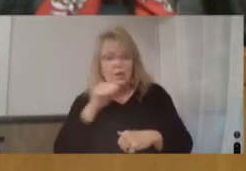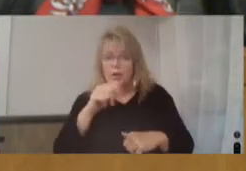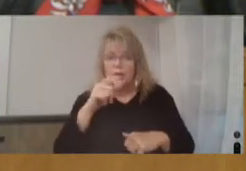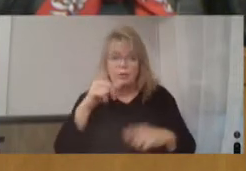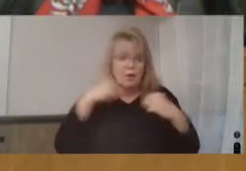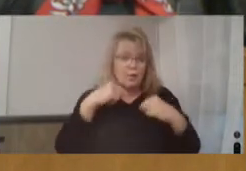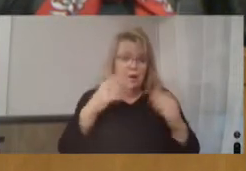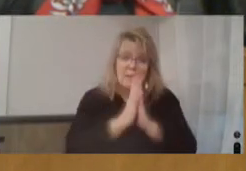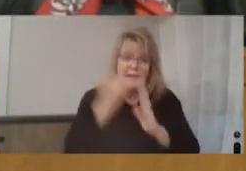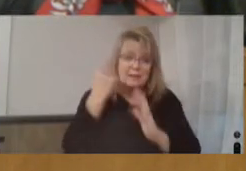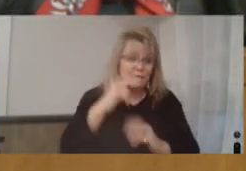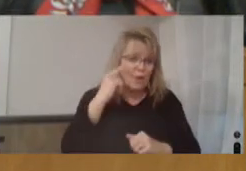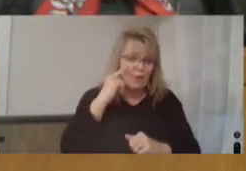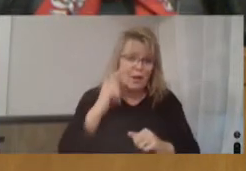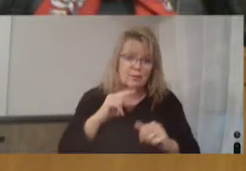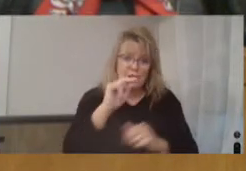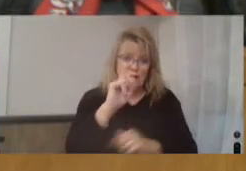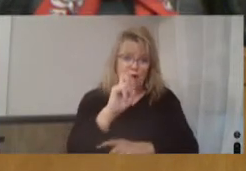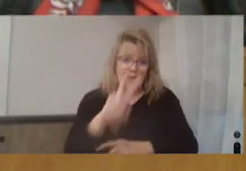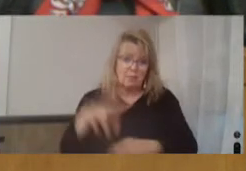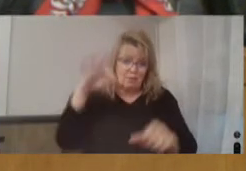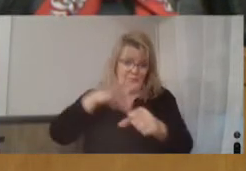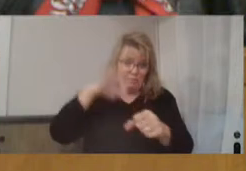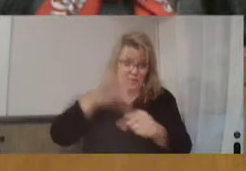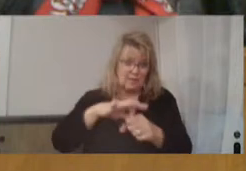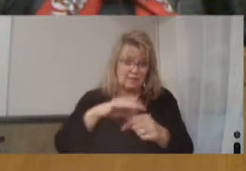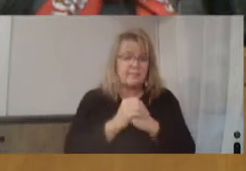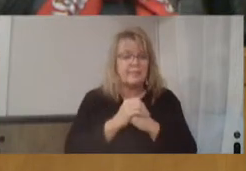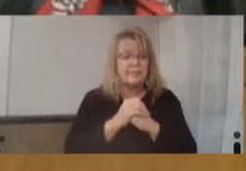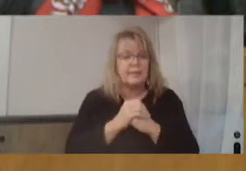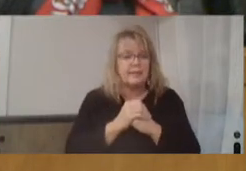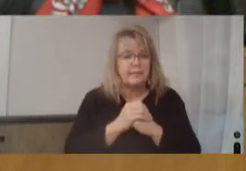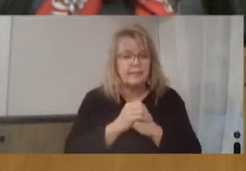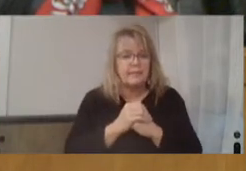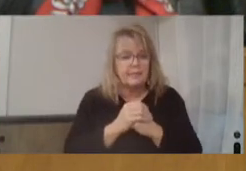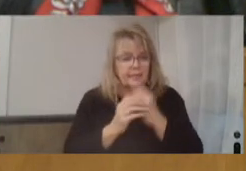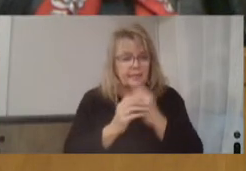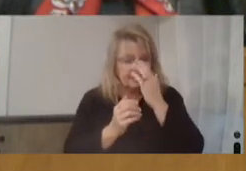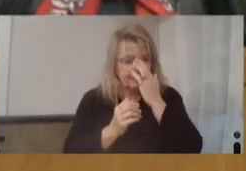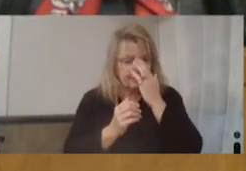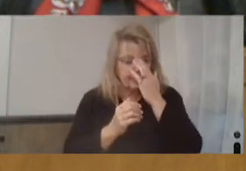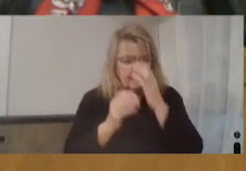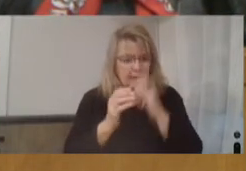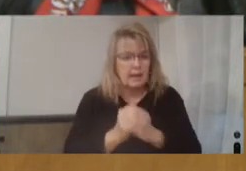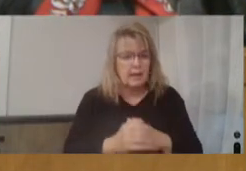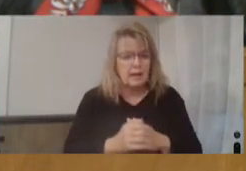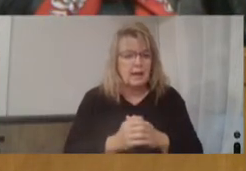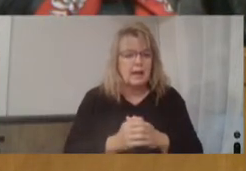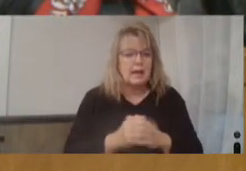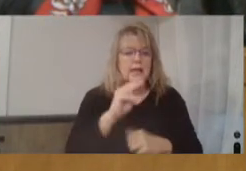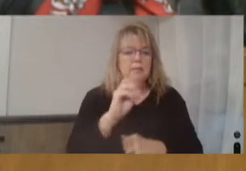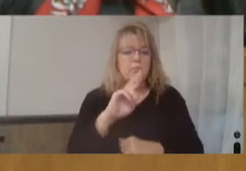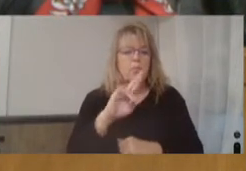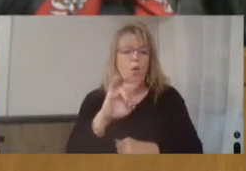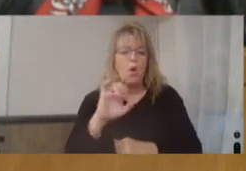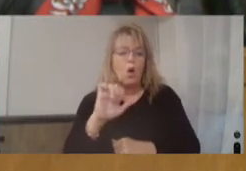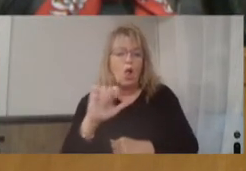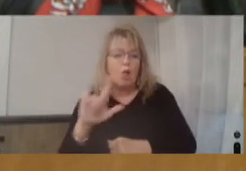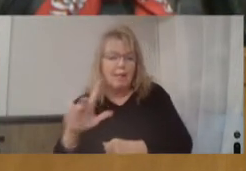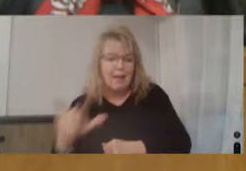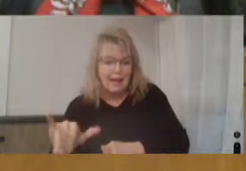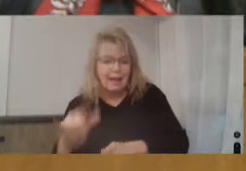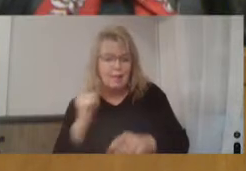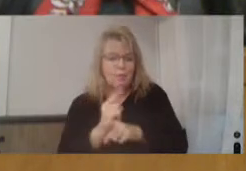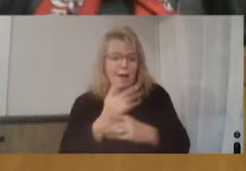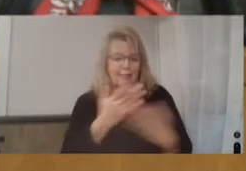November. In passing ceasefire resolution, better late than ever. It is morally right thing to do and probably